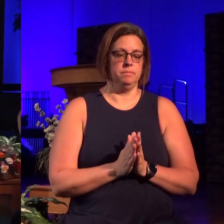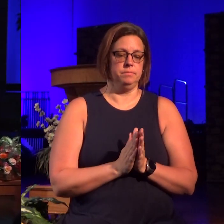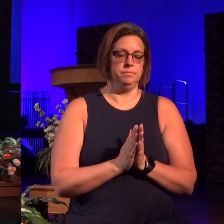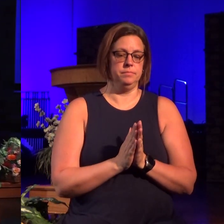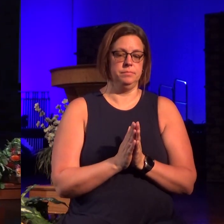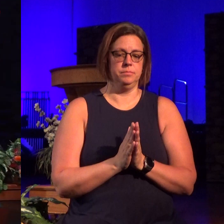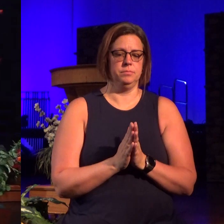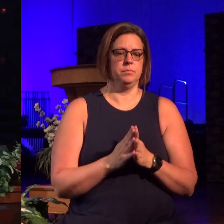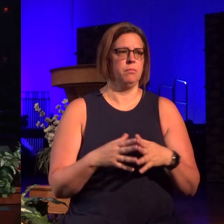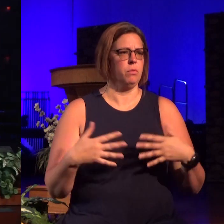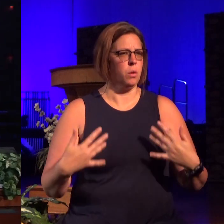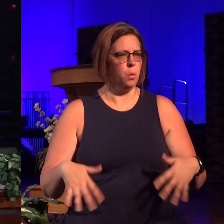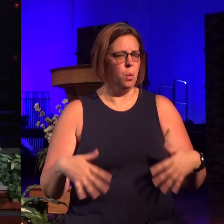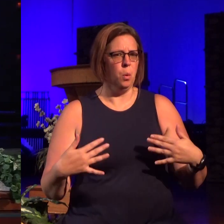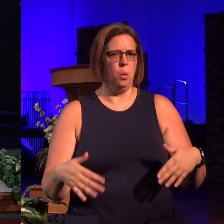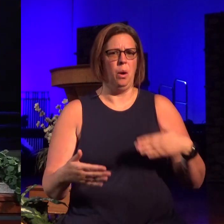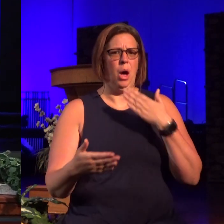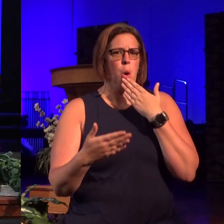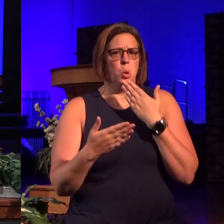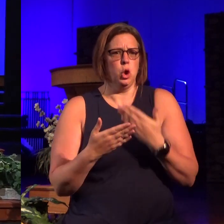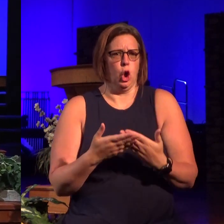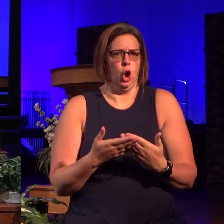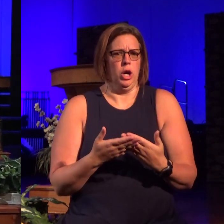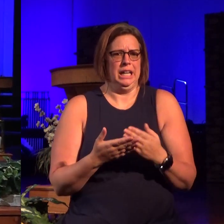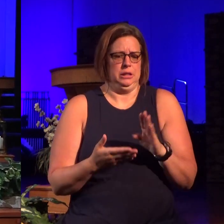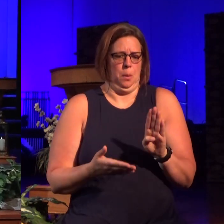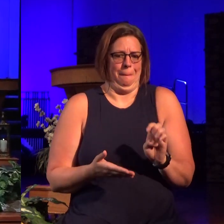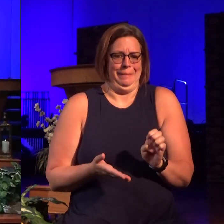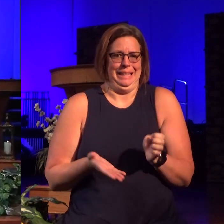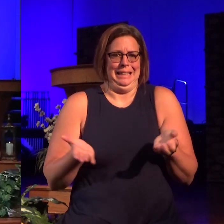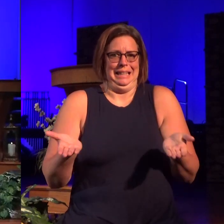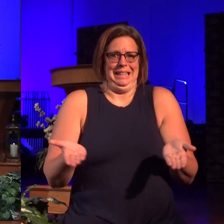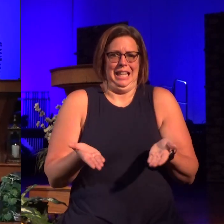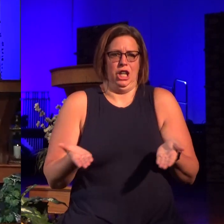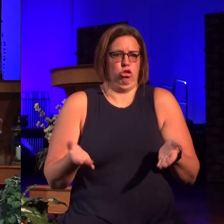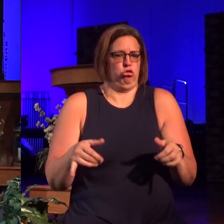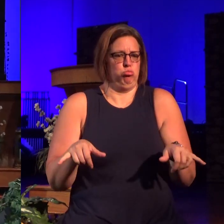How good it is to be in this stillness,